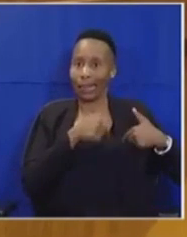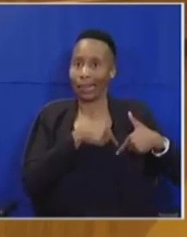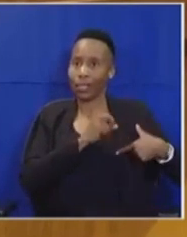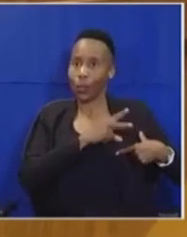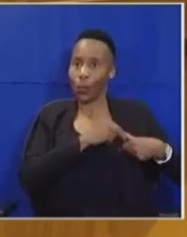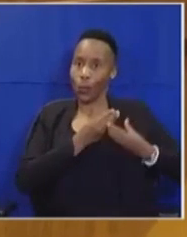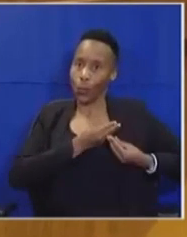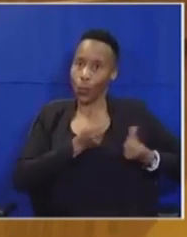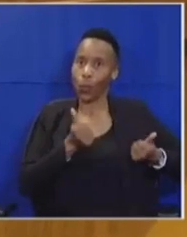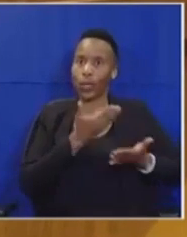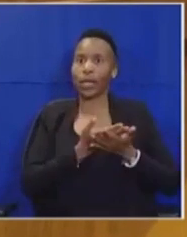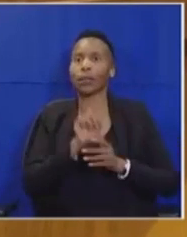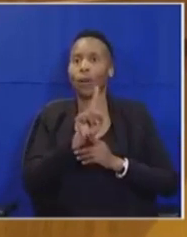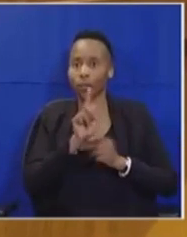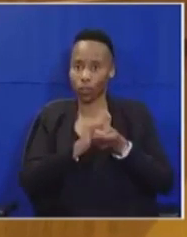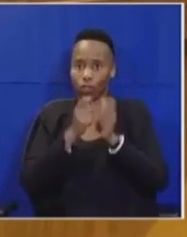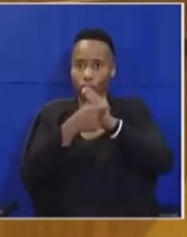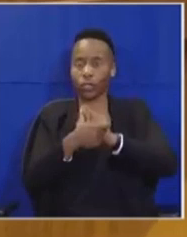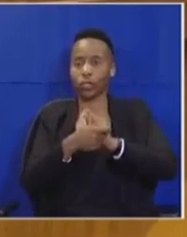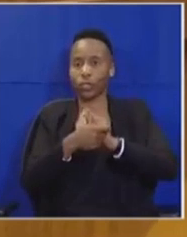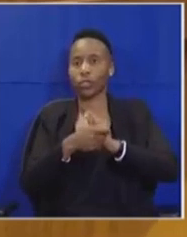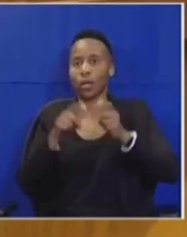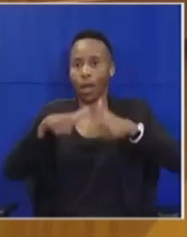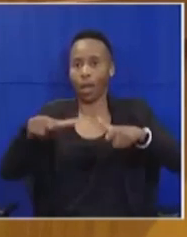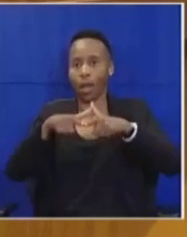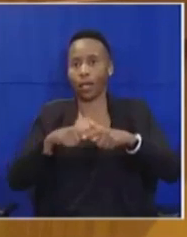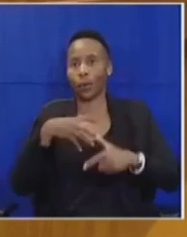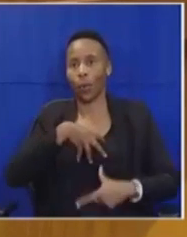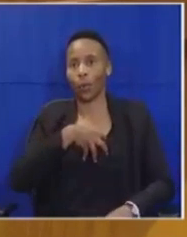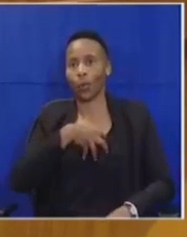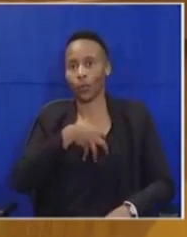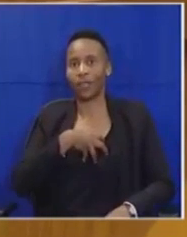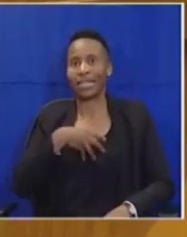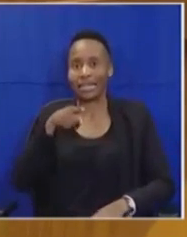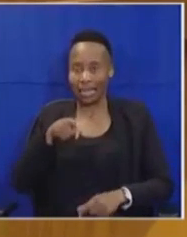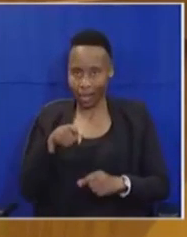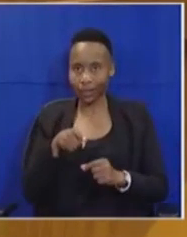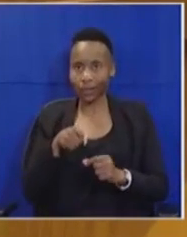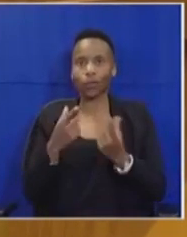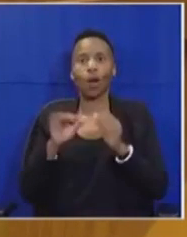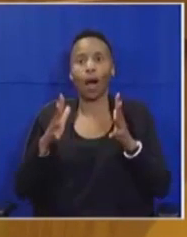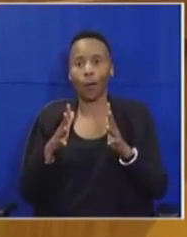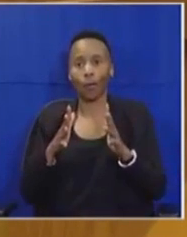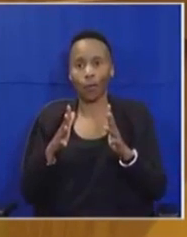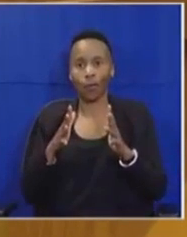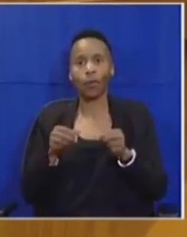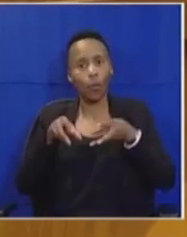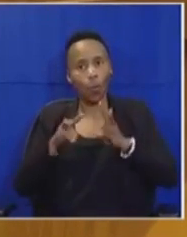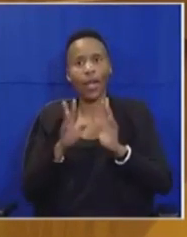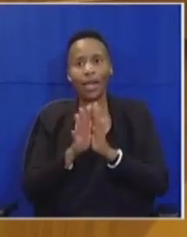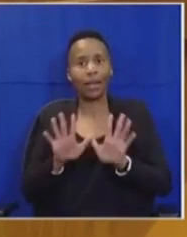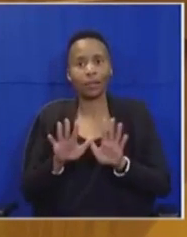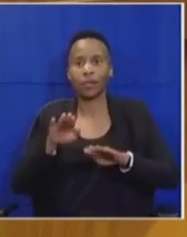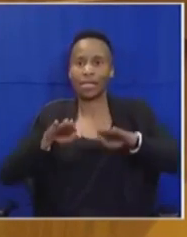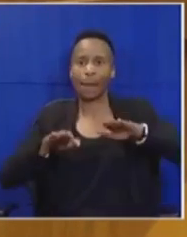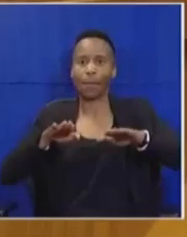transform our land ownership. And that is going to ensure that we have stability in our country, that we can